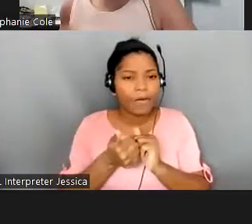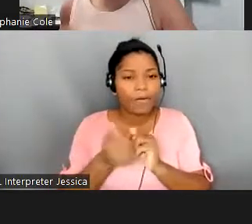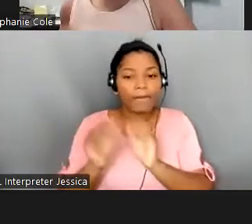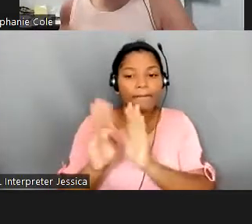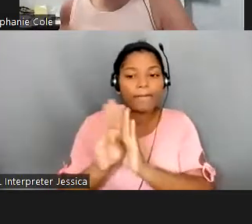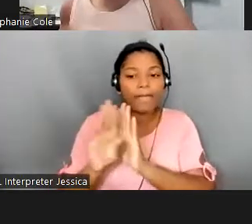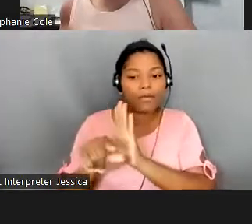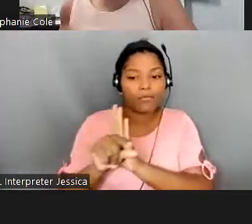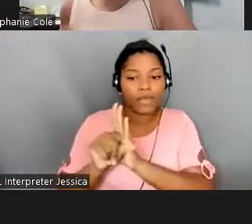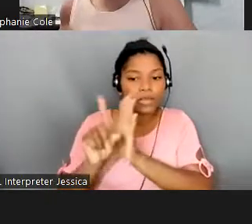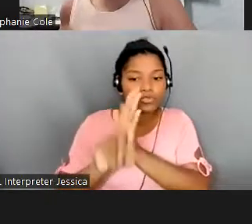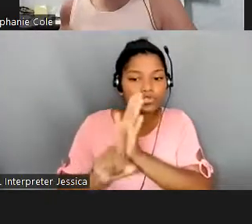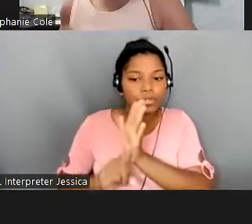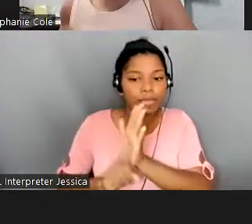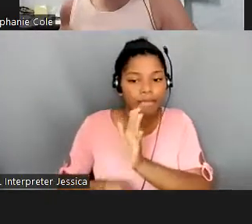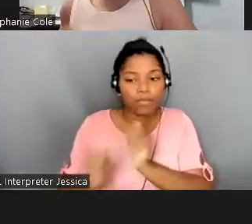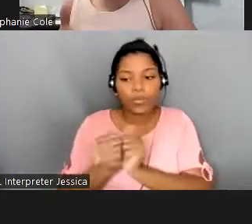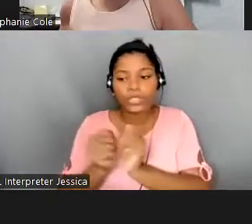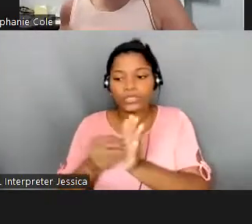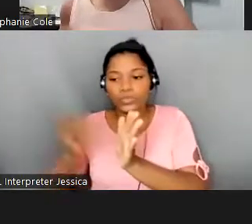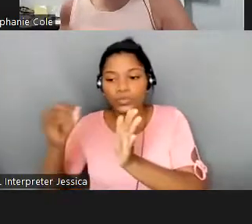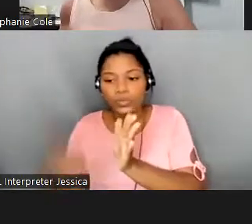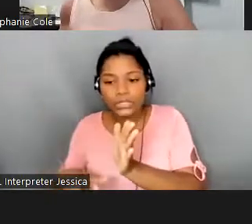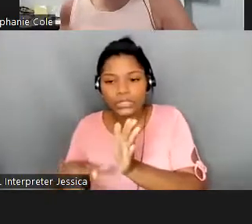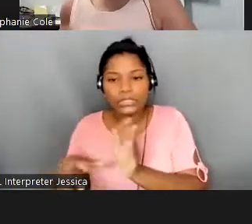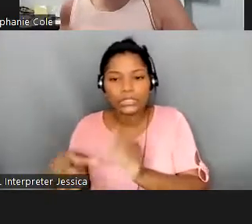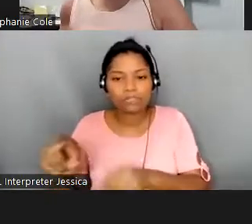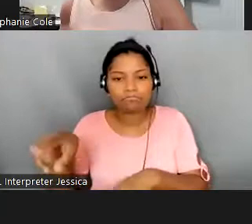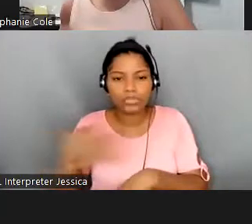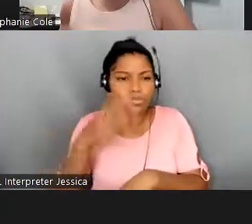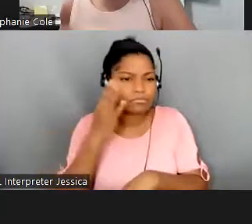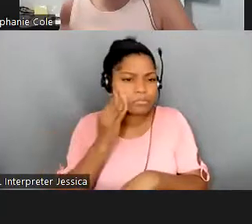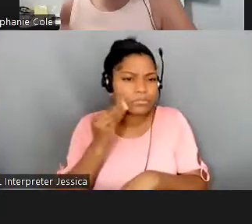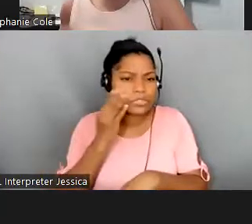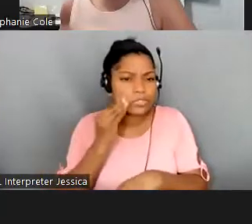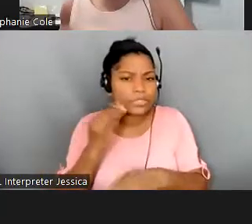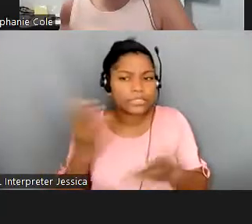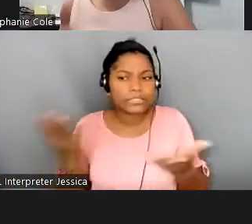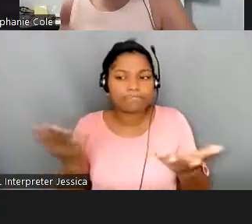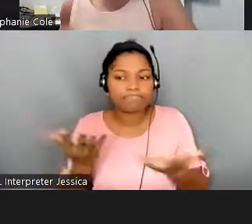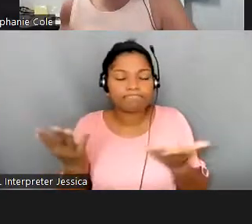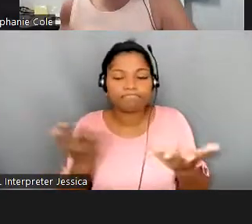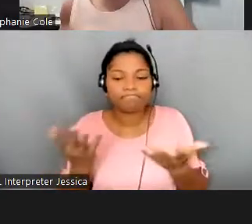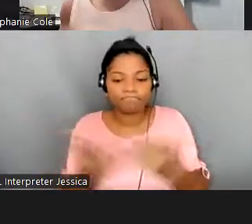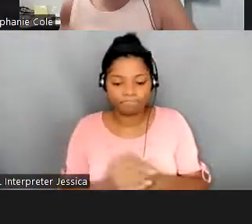background checks with students working with an older adult population, how your programs address those?